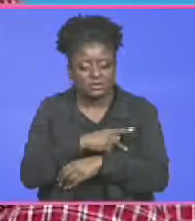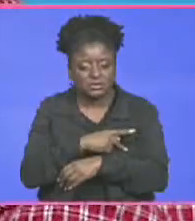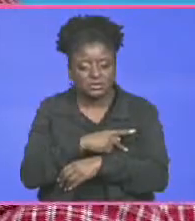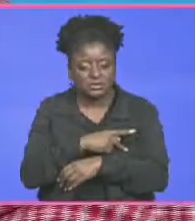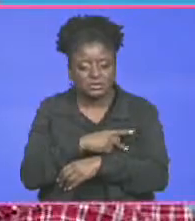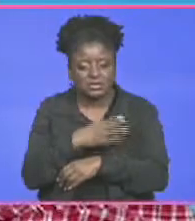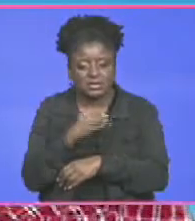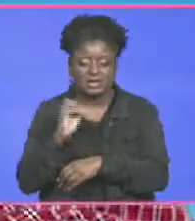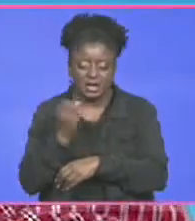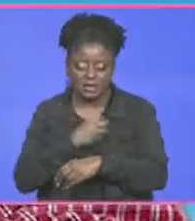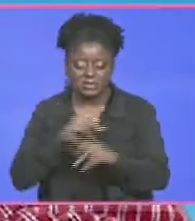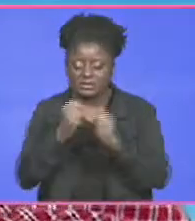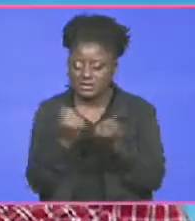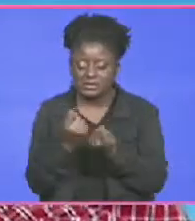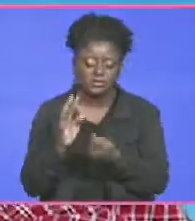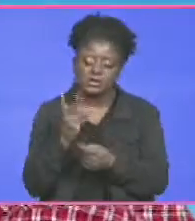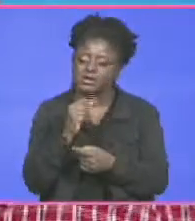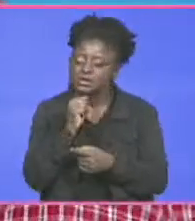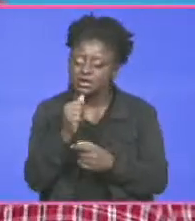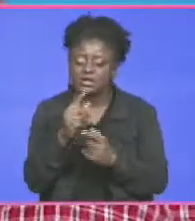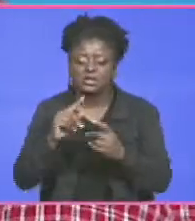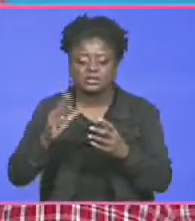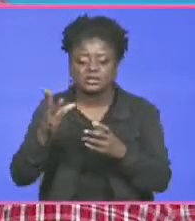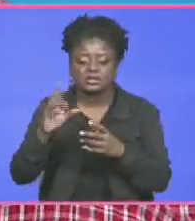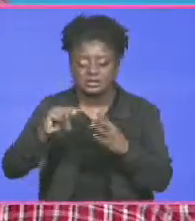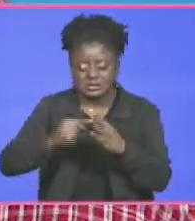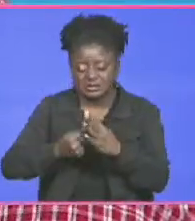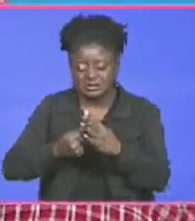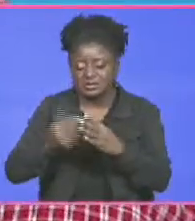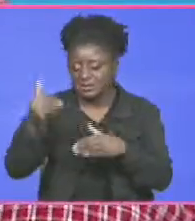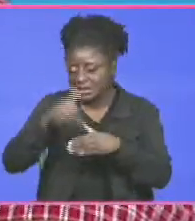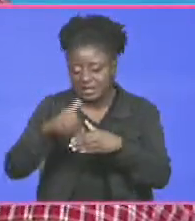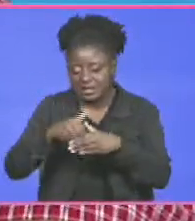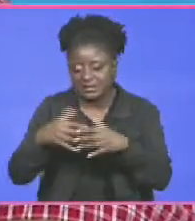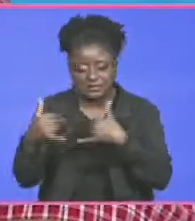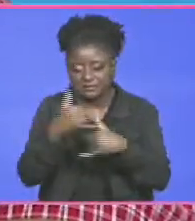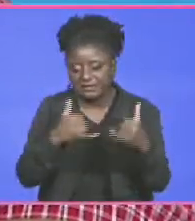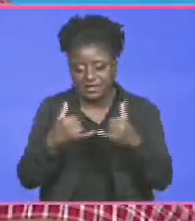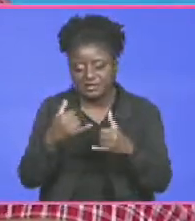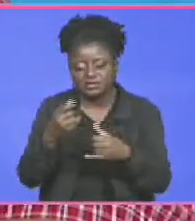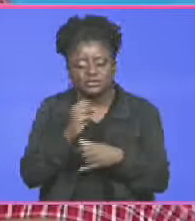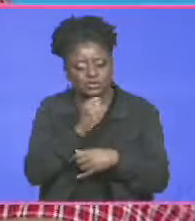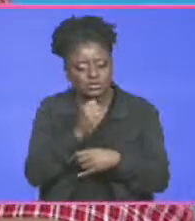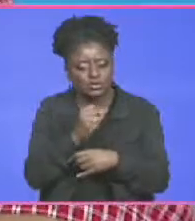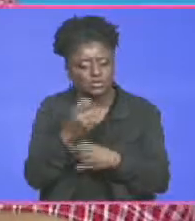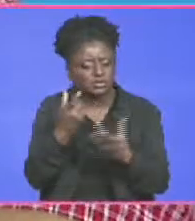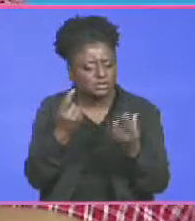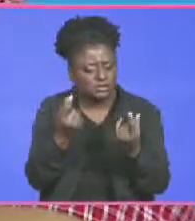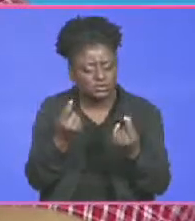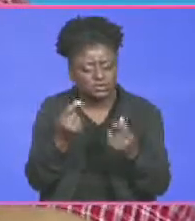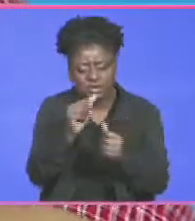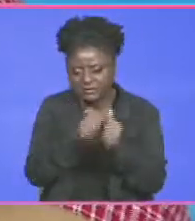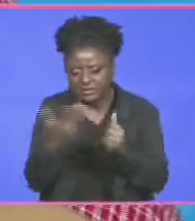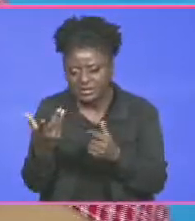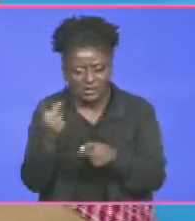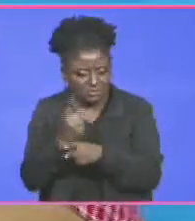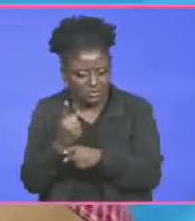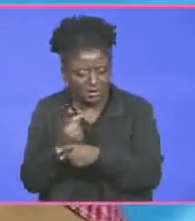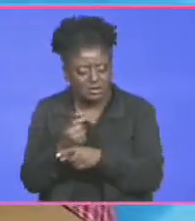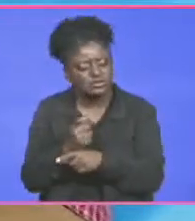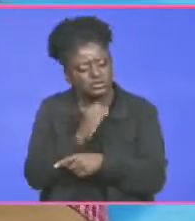about, sure, did we do everything right? I can assure you, no, we made some mistakes. Were